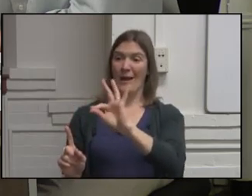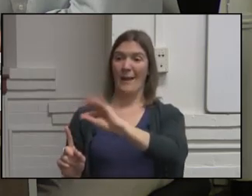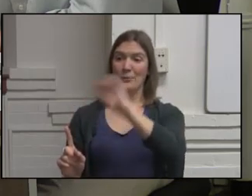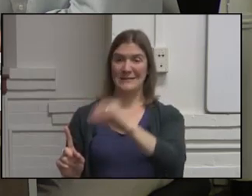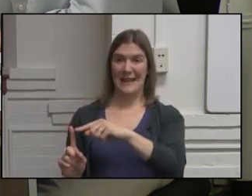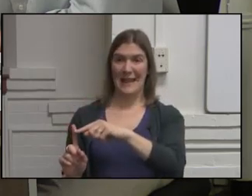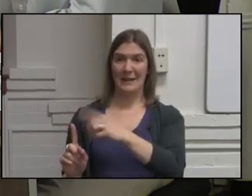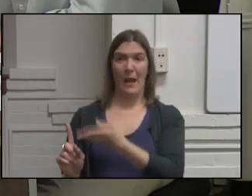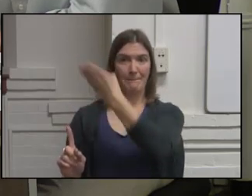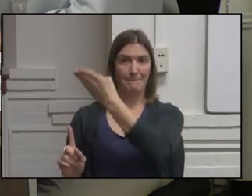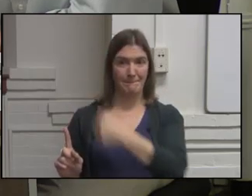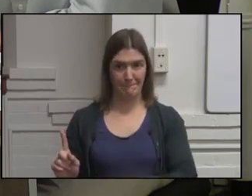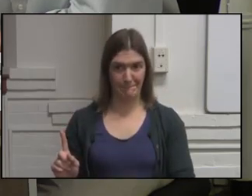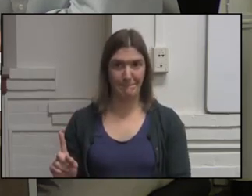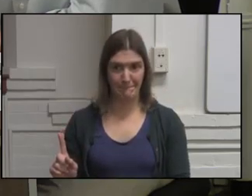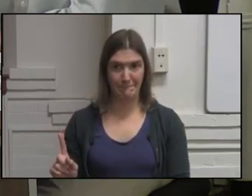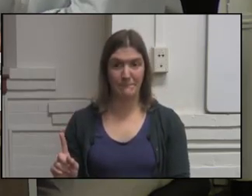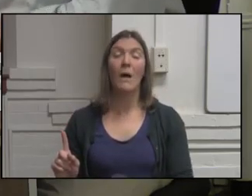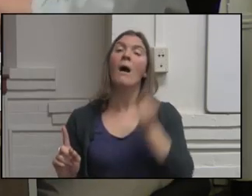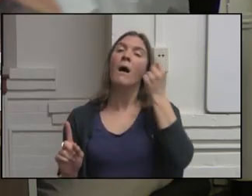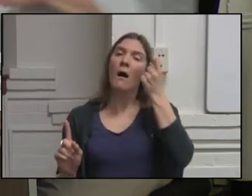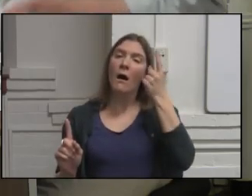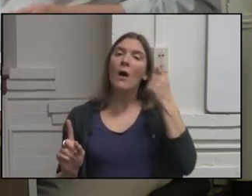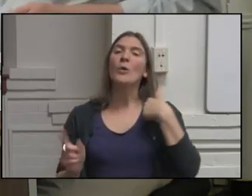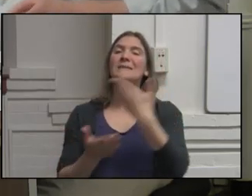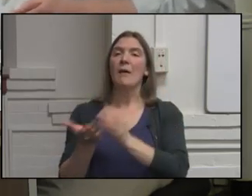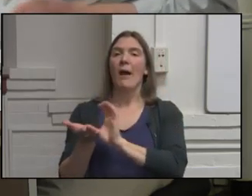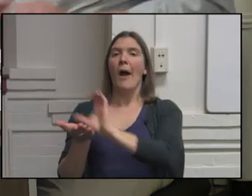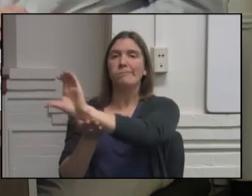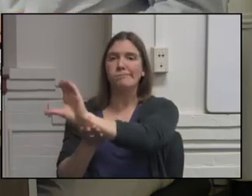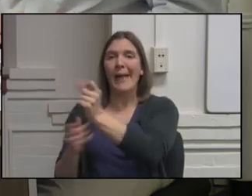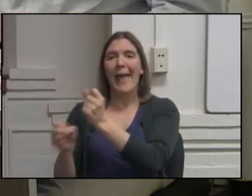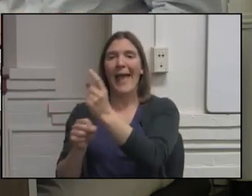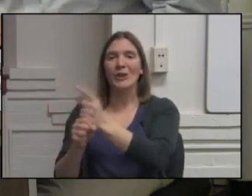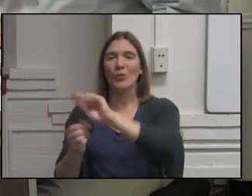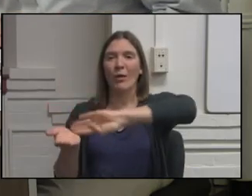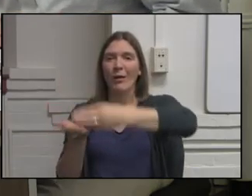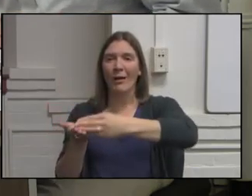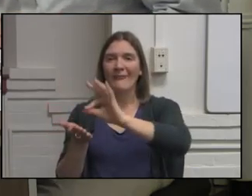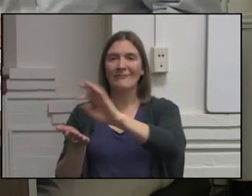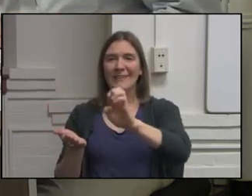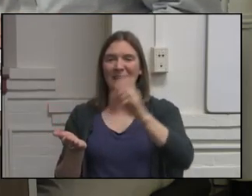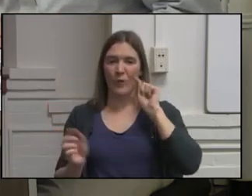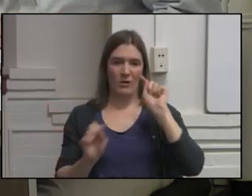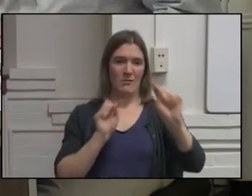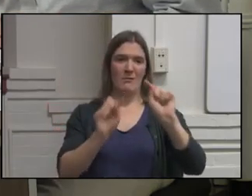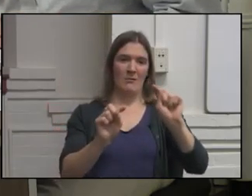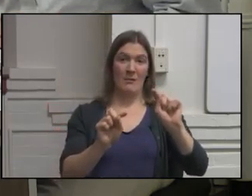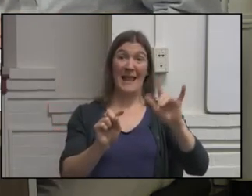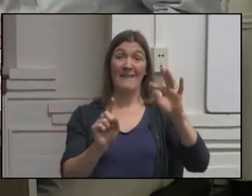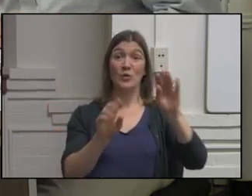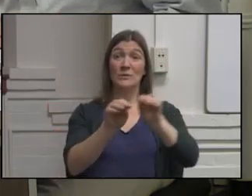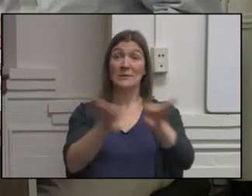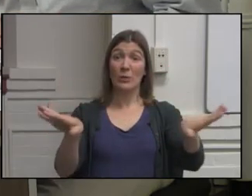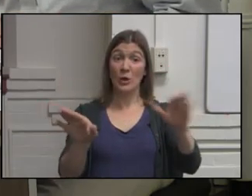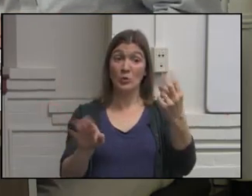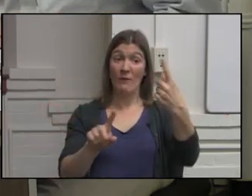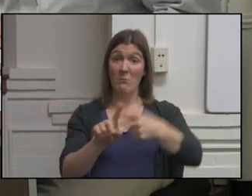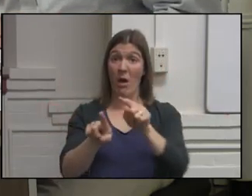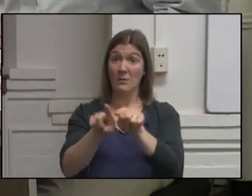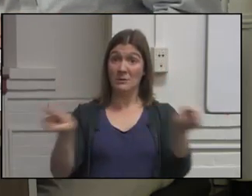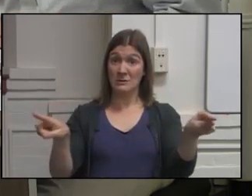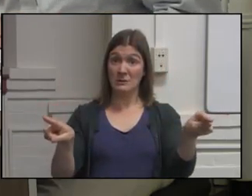80.9%. And again, there's some annual expenditures in the utilities fund that if those are prorated, would get